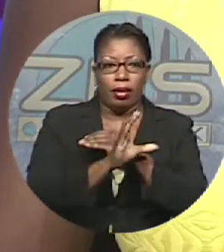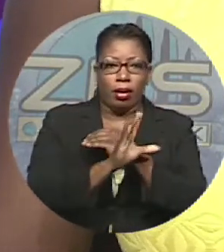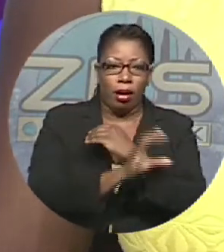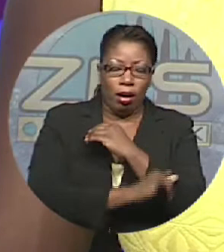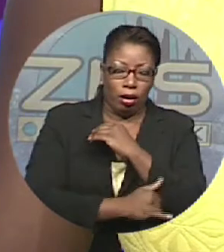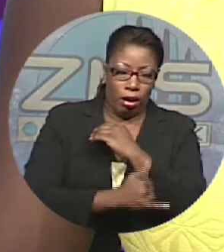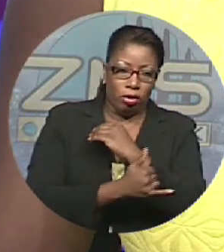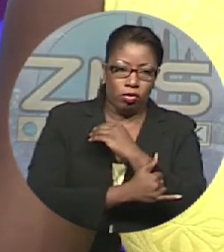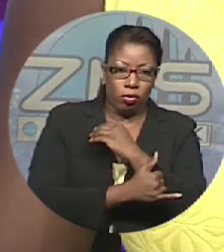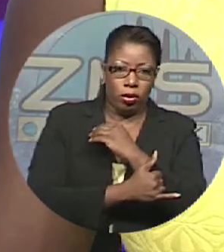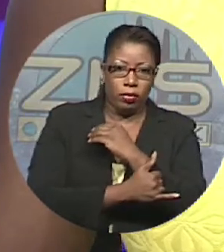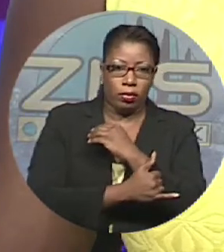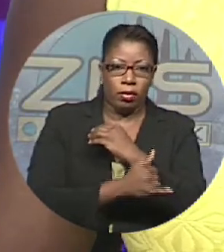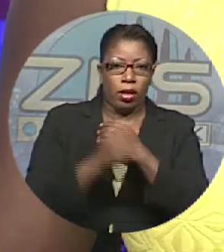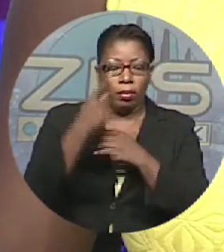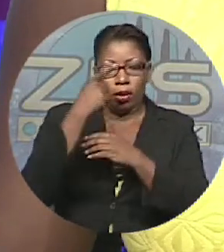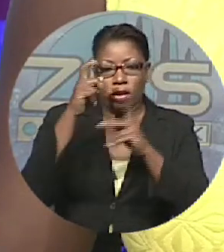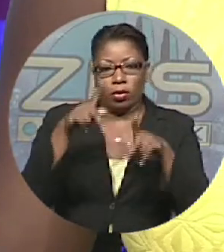unreported. During this